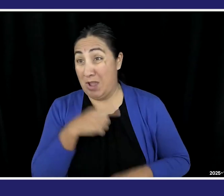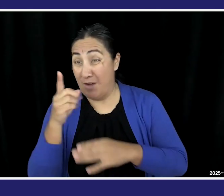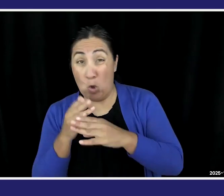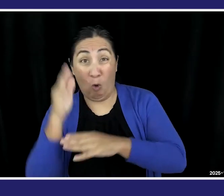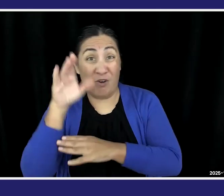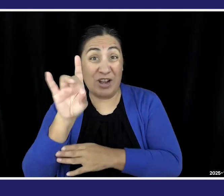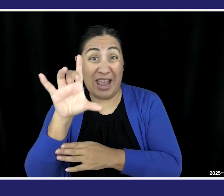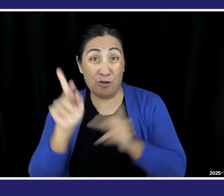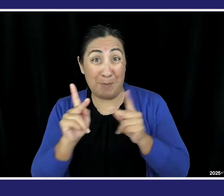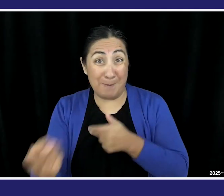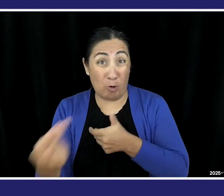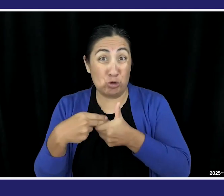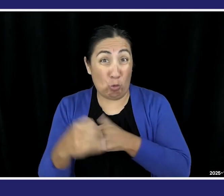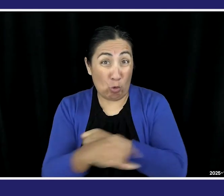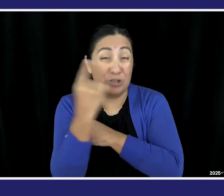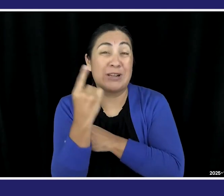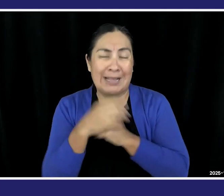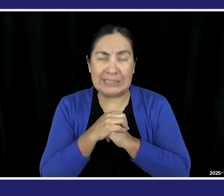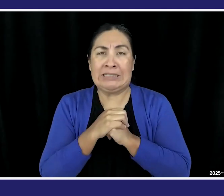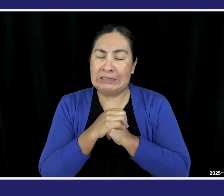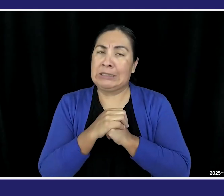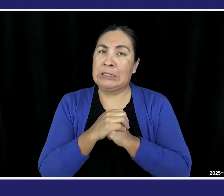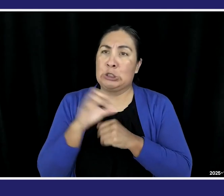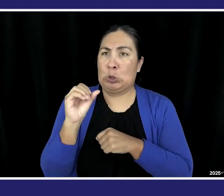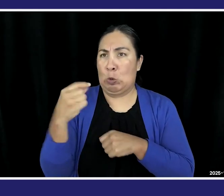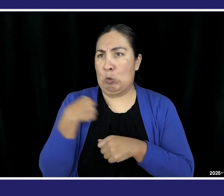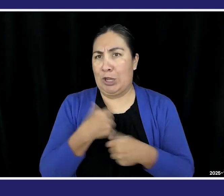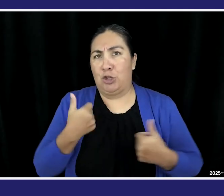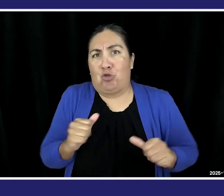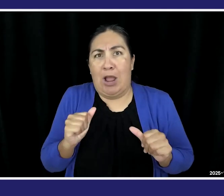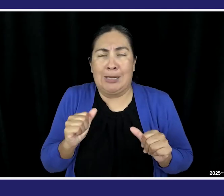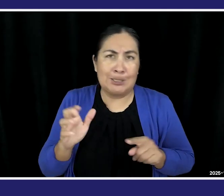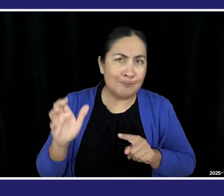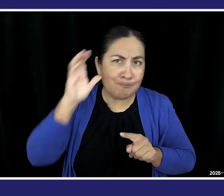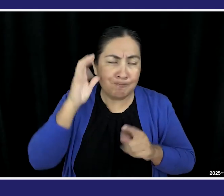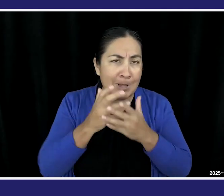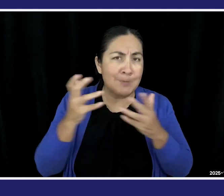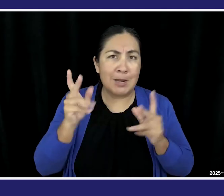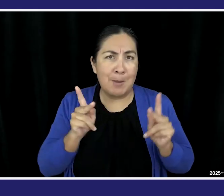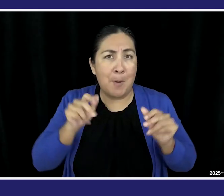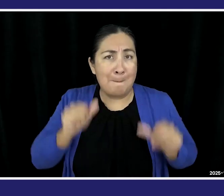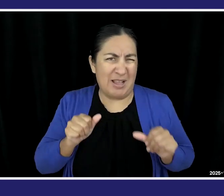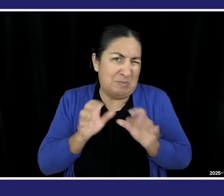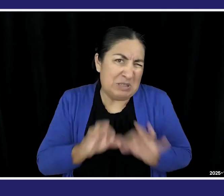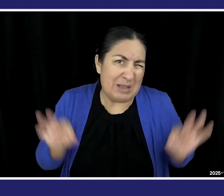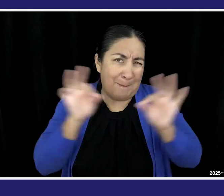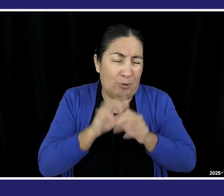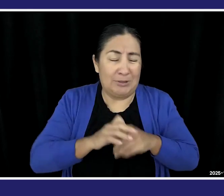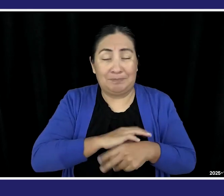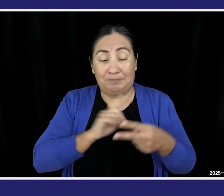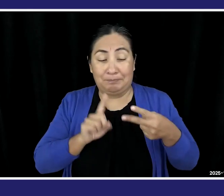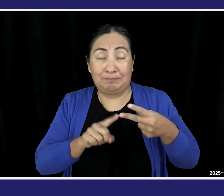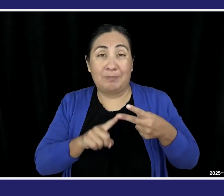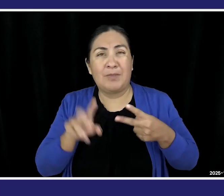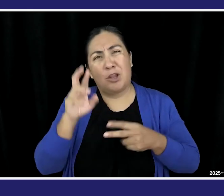in attendance today. Making room for as many people to speak as possible is important. Secondly, please keep respect in